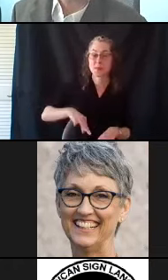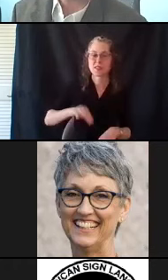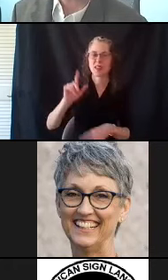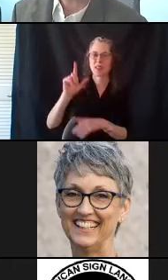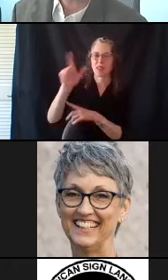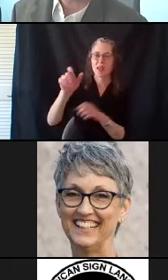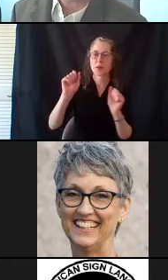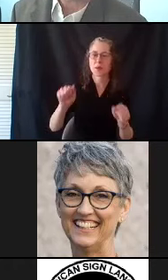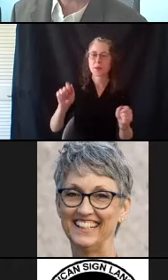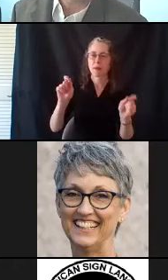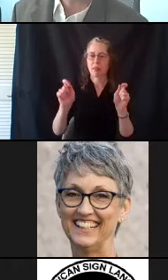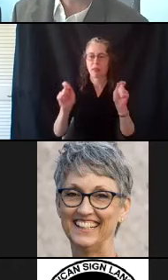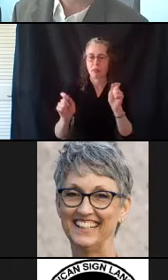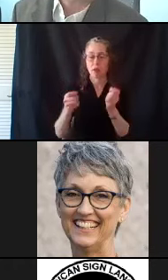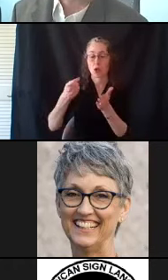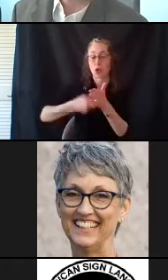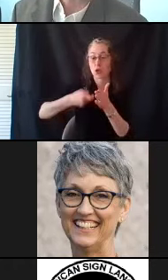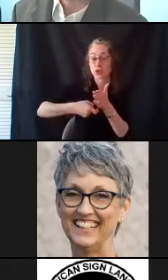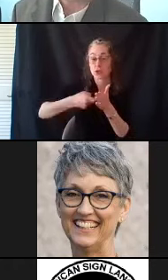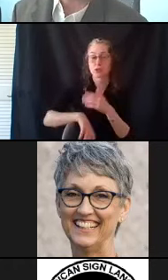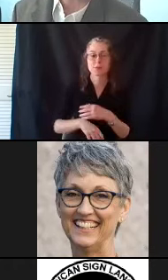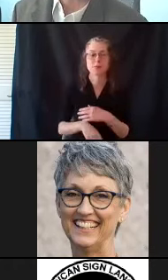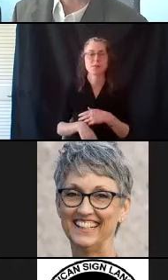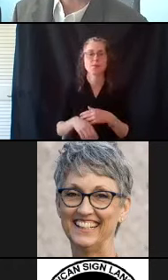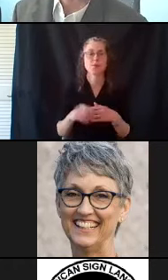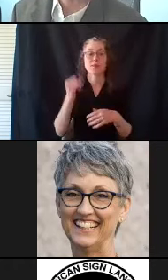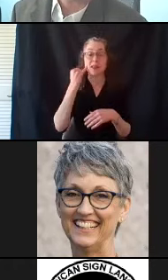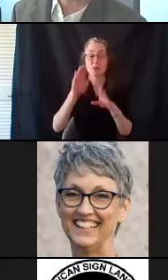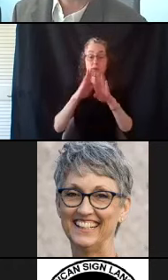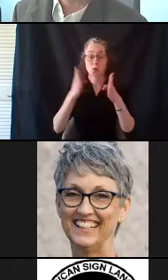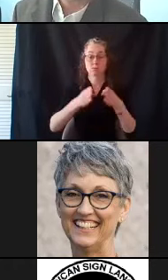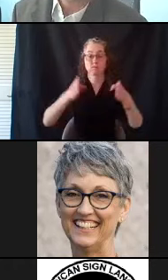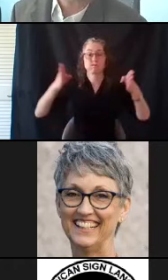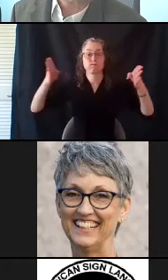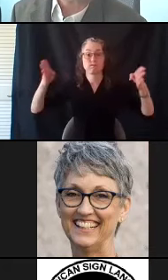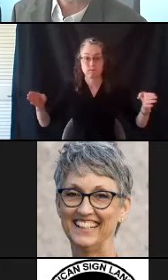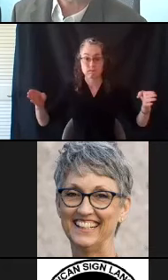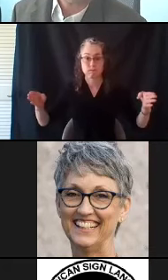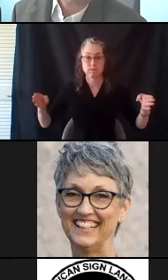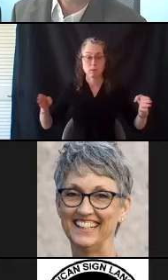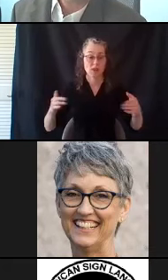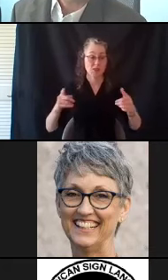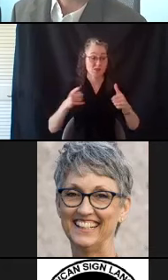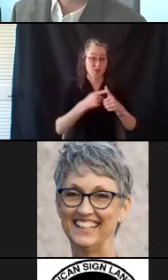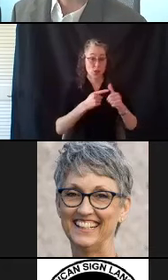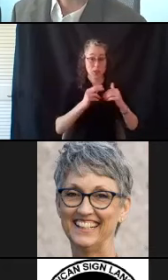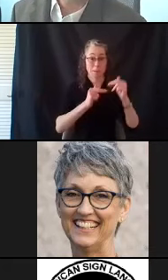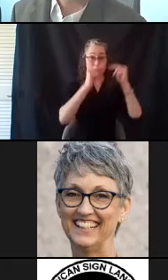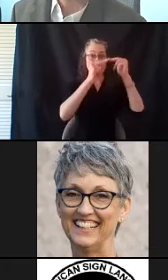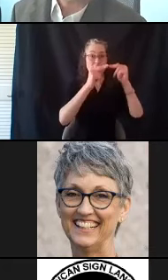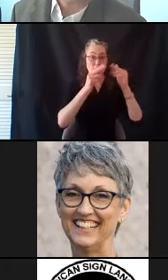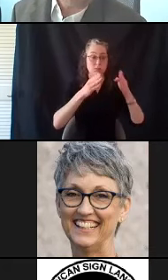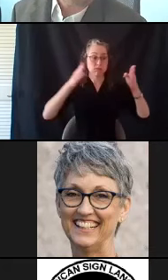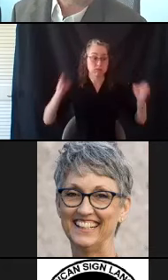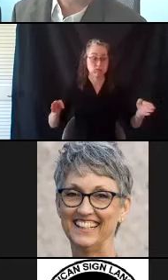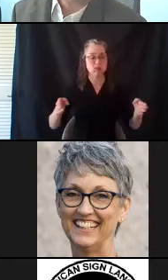talk about wider doorways, and doing it up front in new construction is about